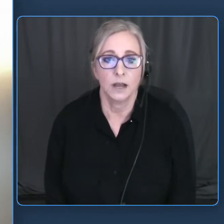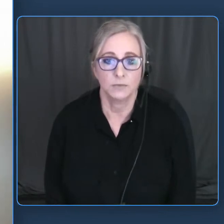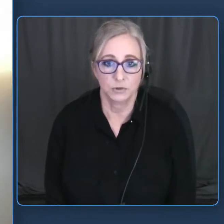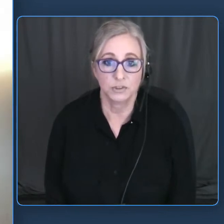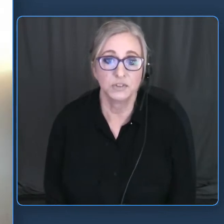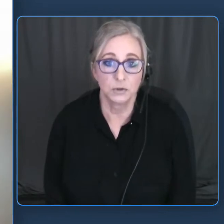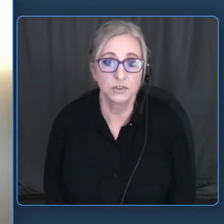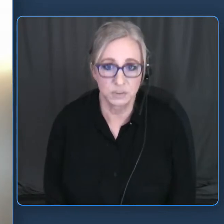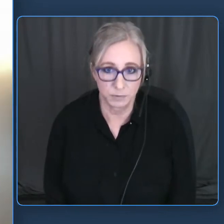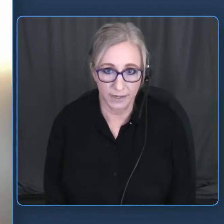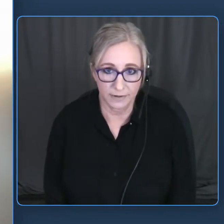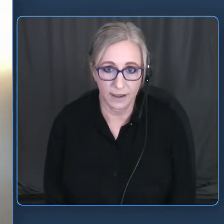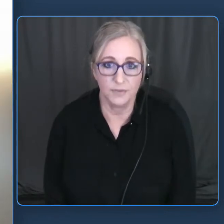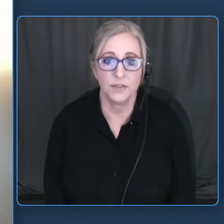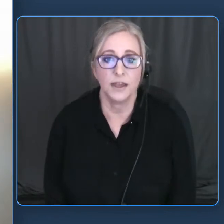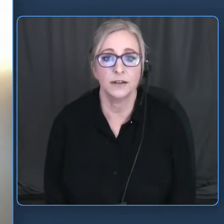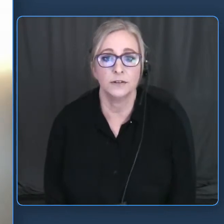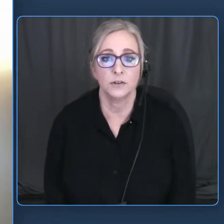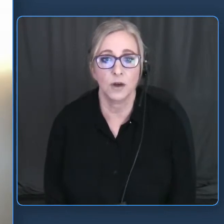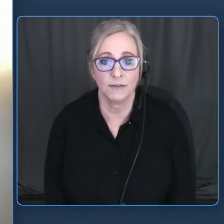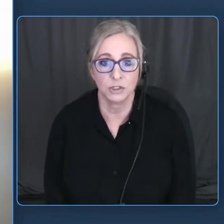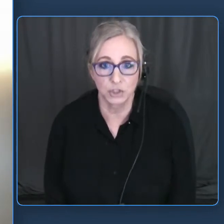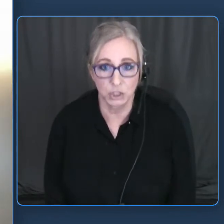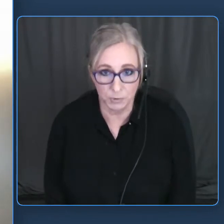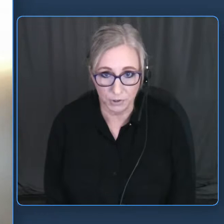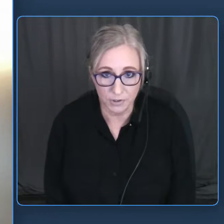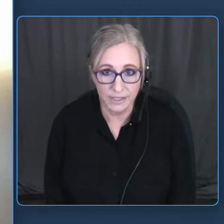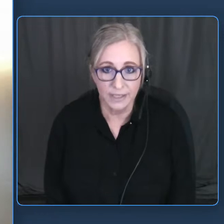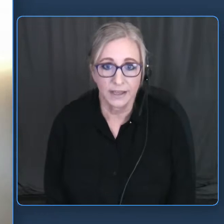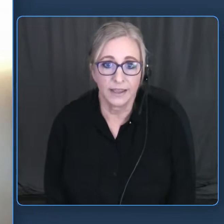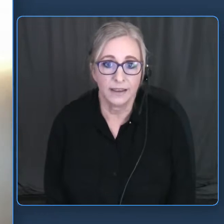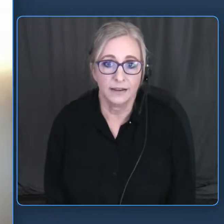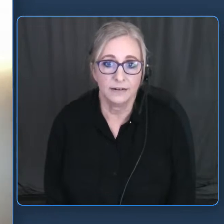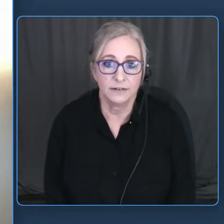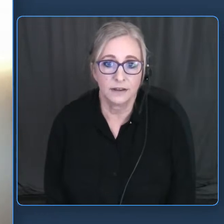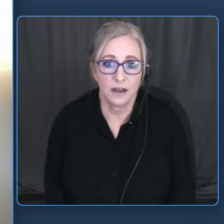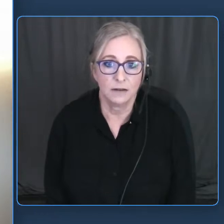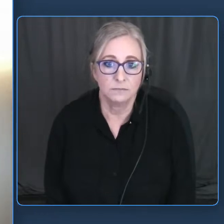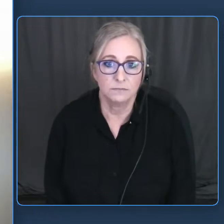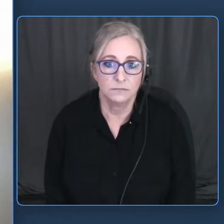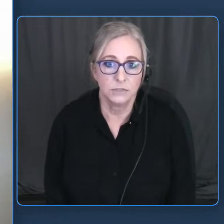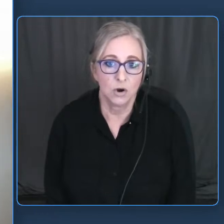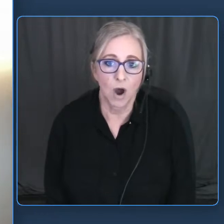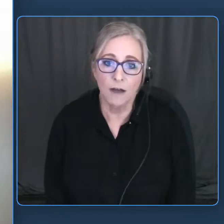offered. So those are displayed, and then you'll have an interpreter. And,